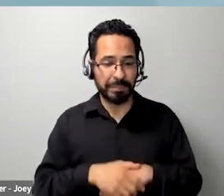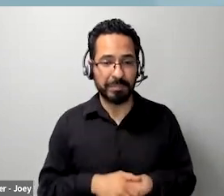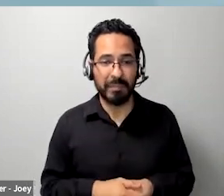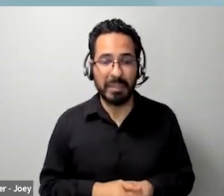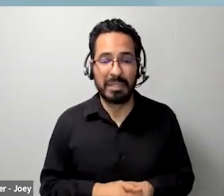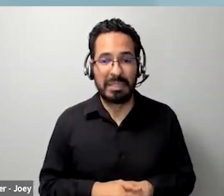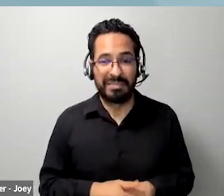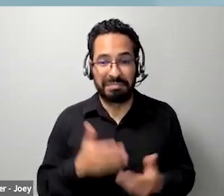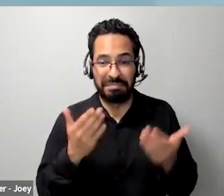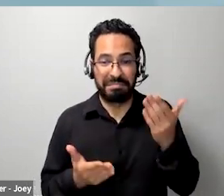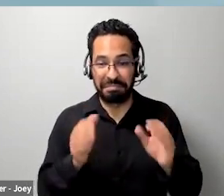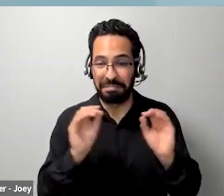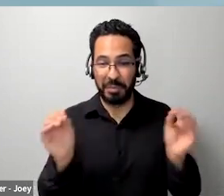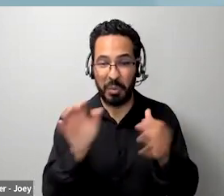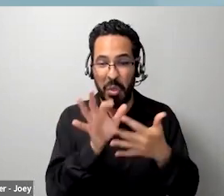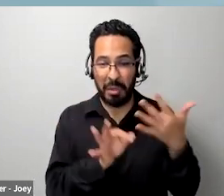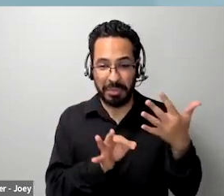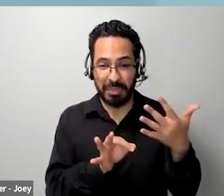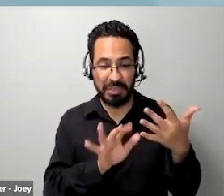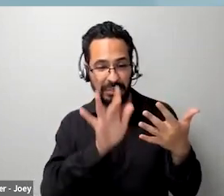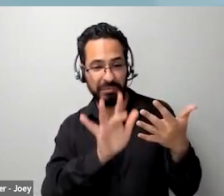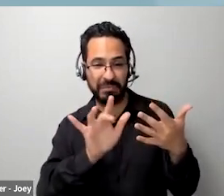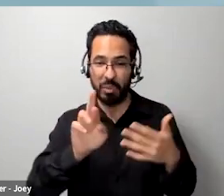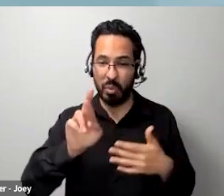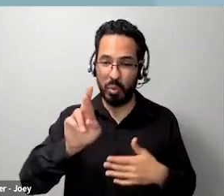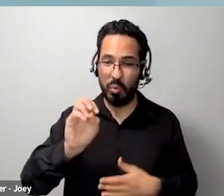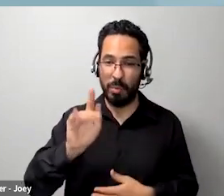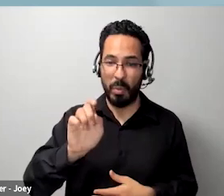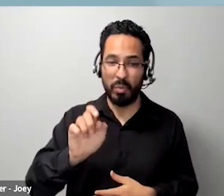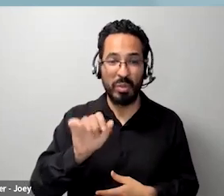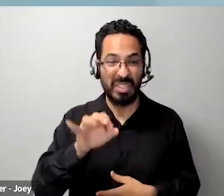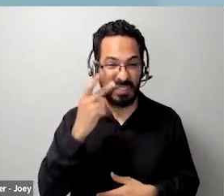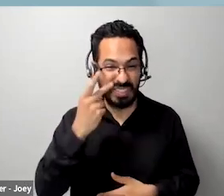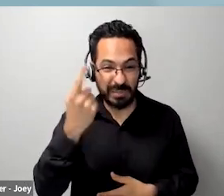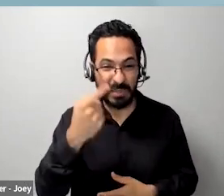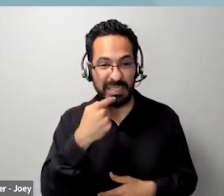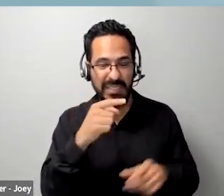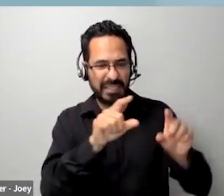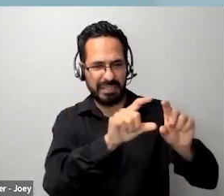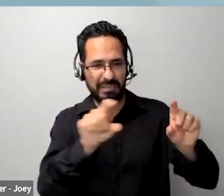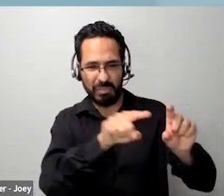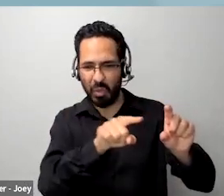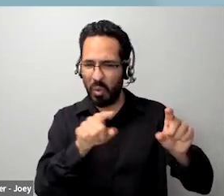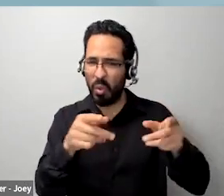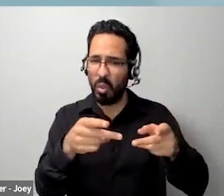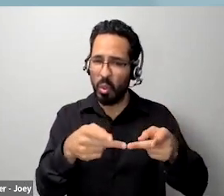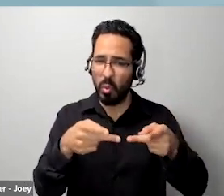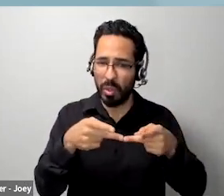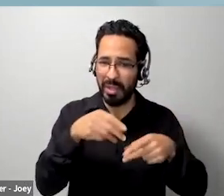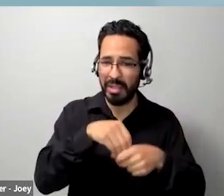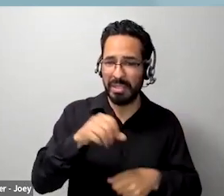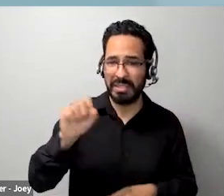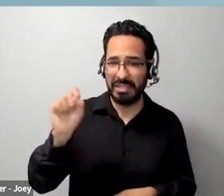be options on that job board to click remote. So if you see something that says that a job is located in